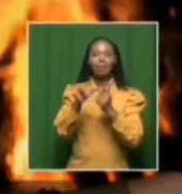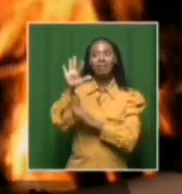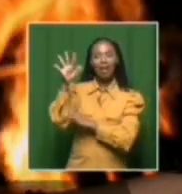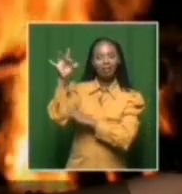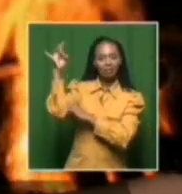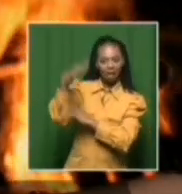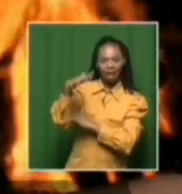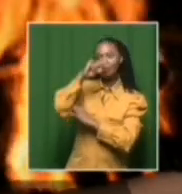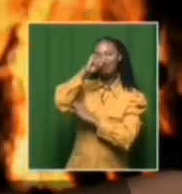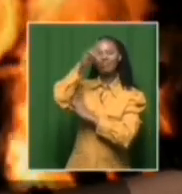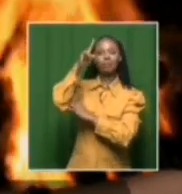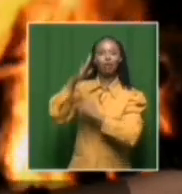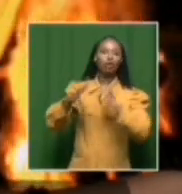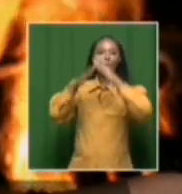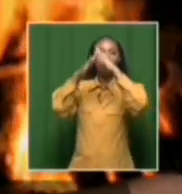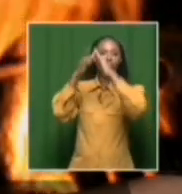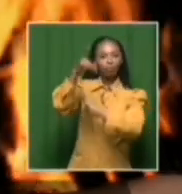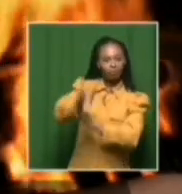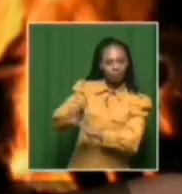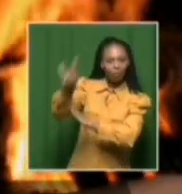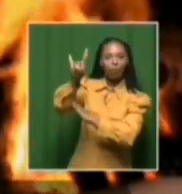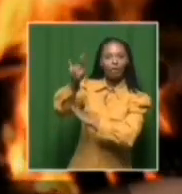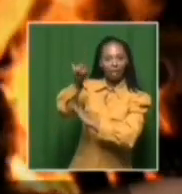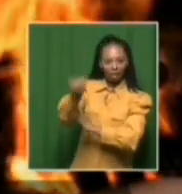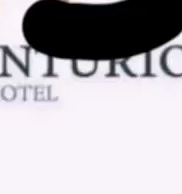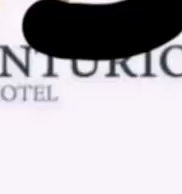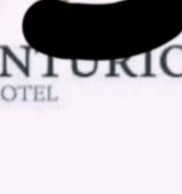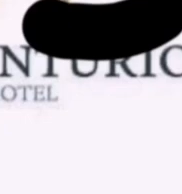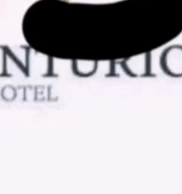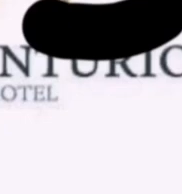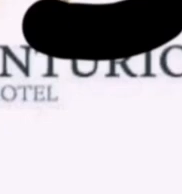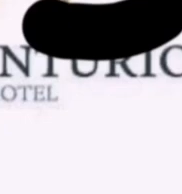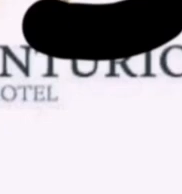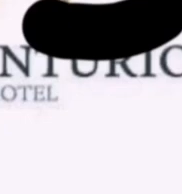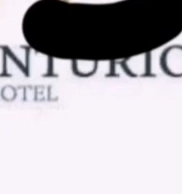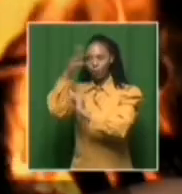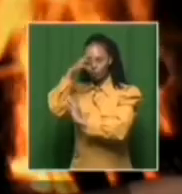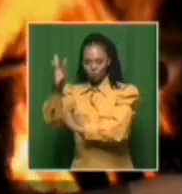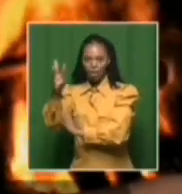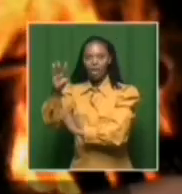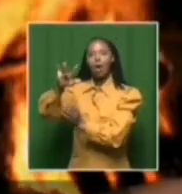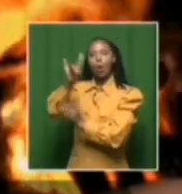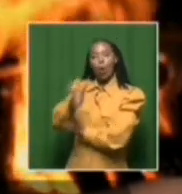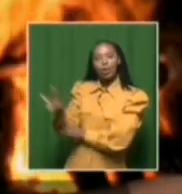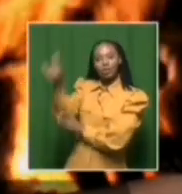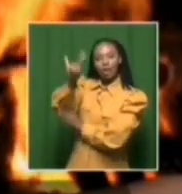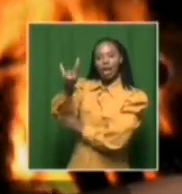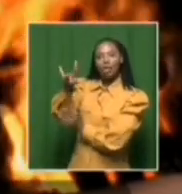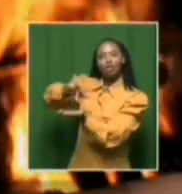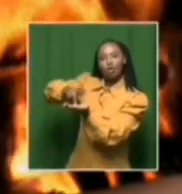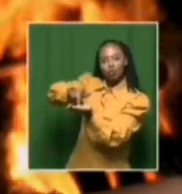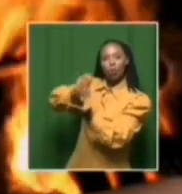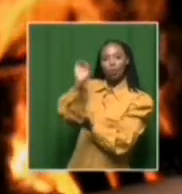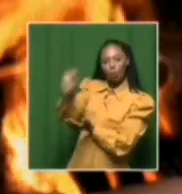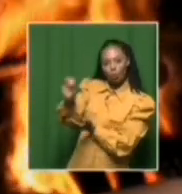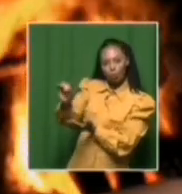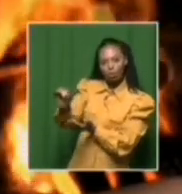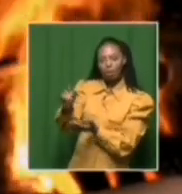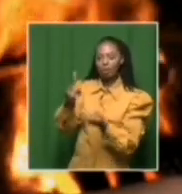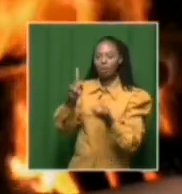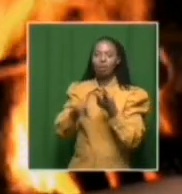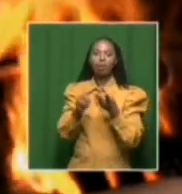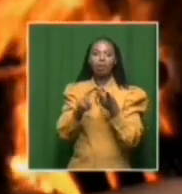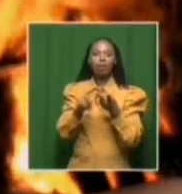give you a breakdown of the areas, if we move into Pretoria, we've got the Centurion Hotel. If we move into Gauteng in